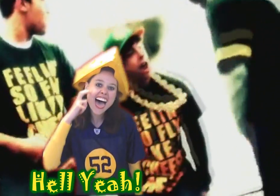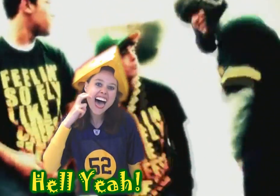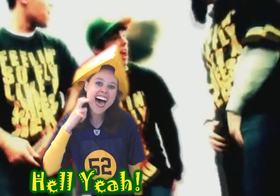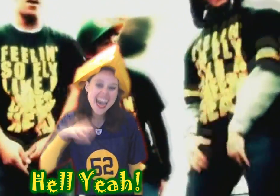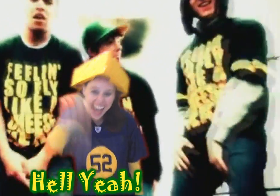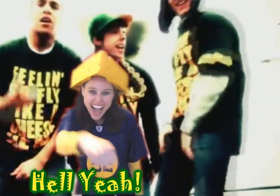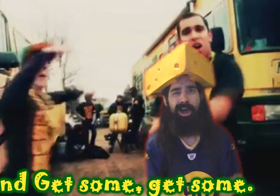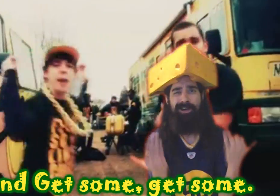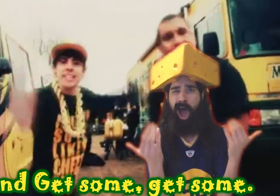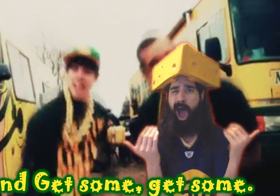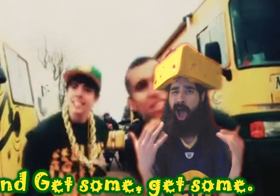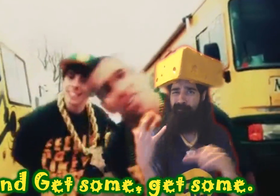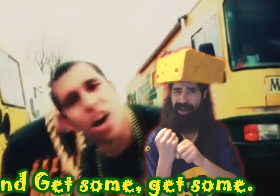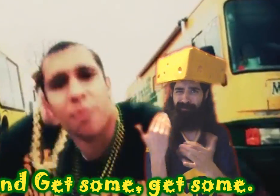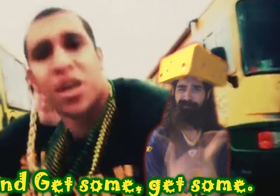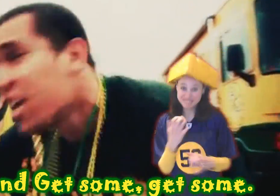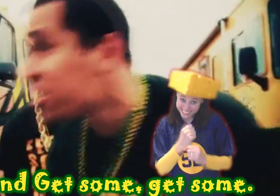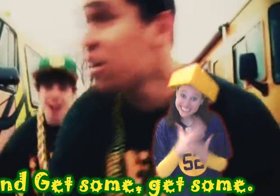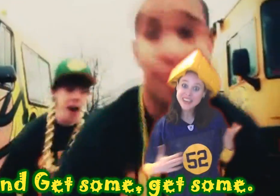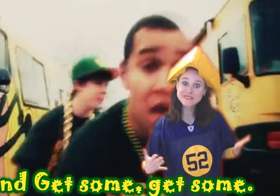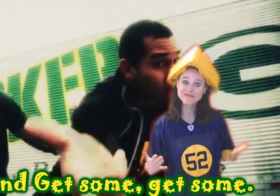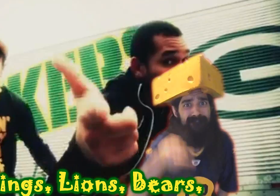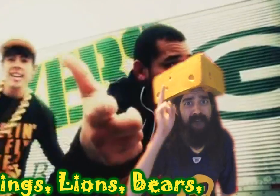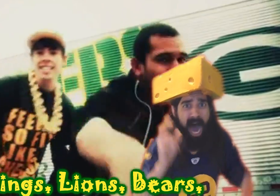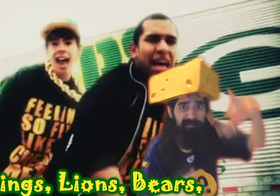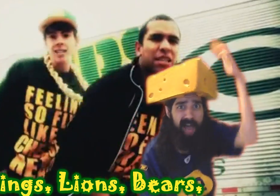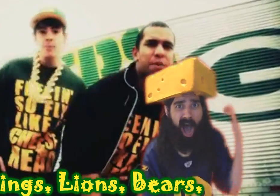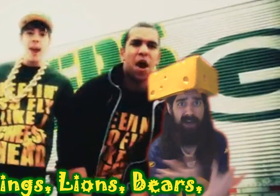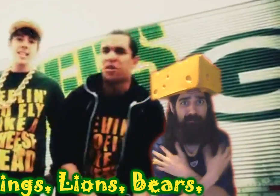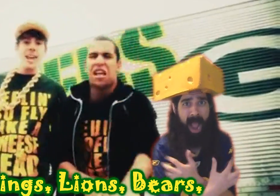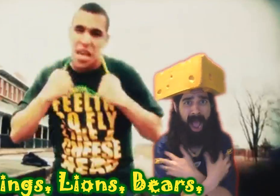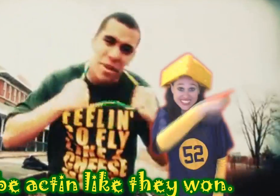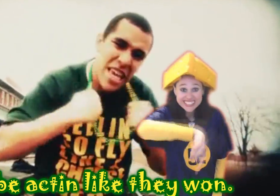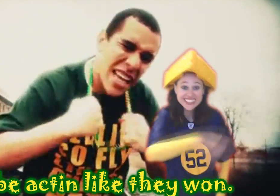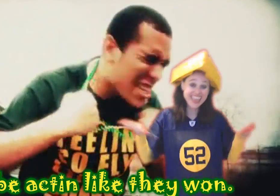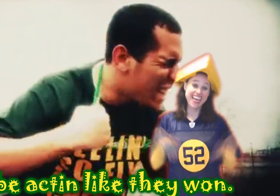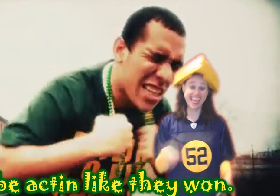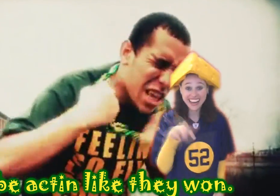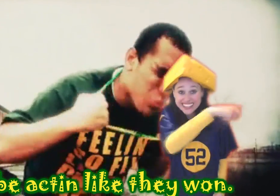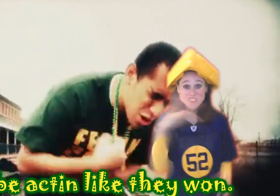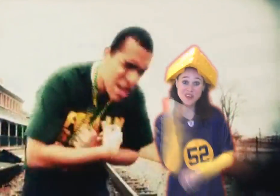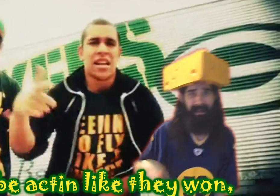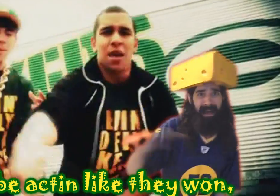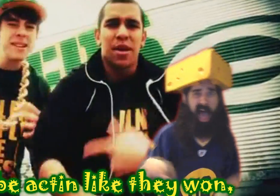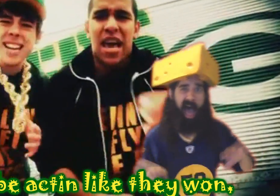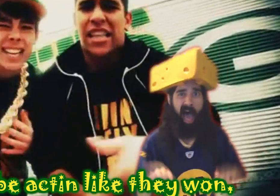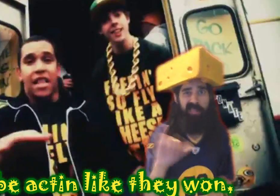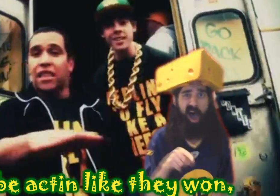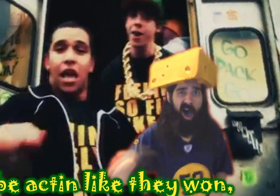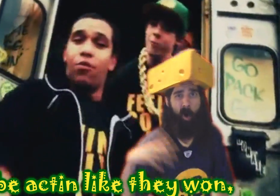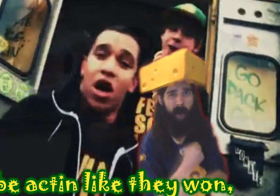Hell yeah! Come and get some, get some. Vikings, Lions, Bears, they be acting like they won. They